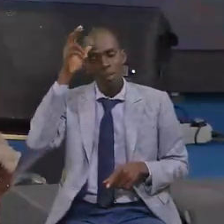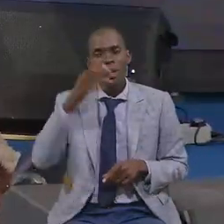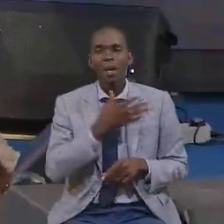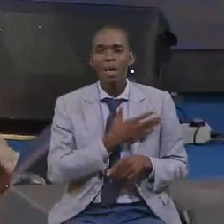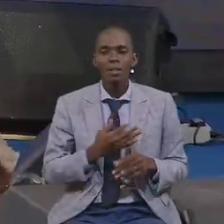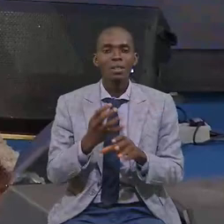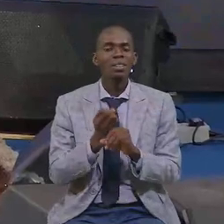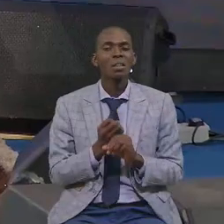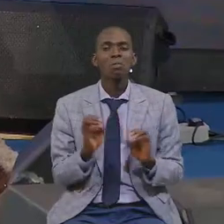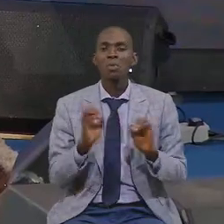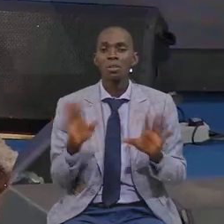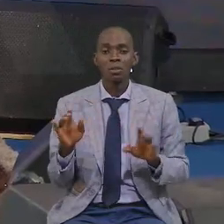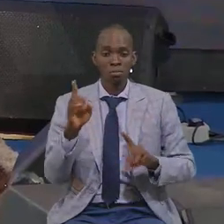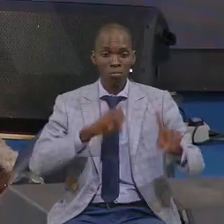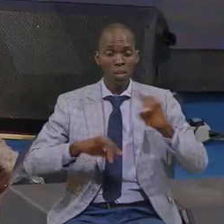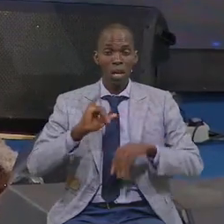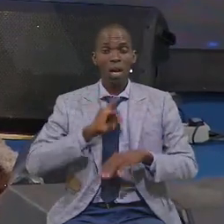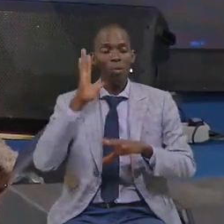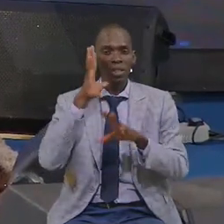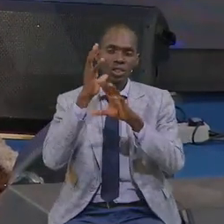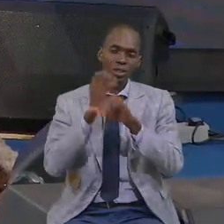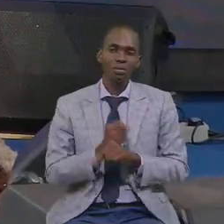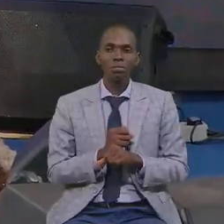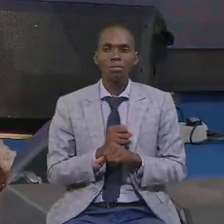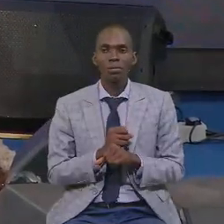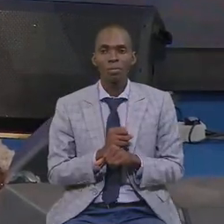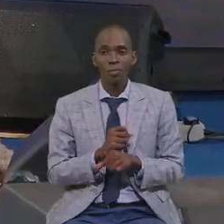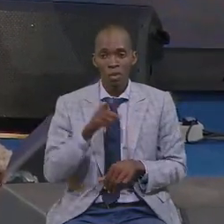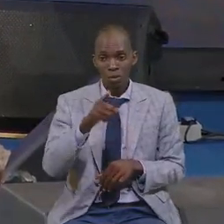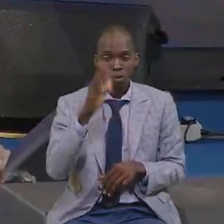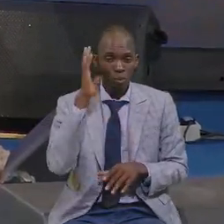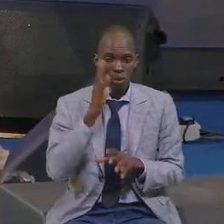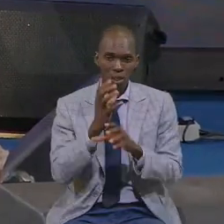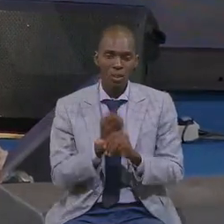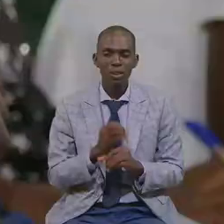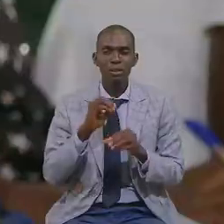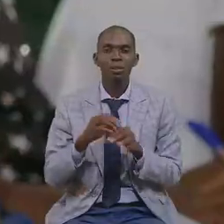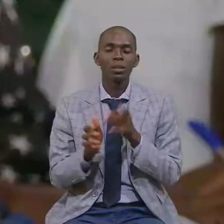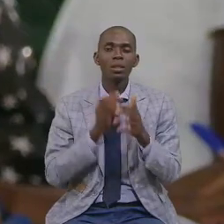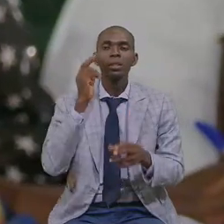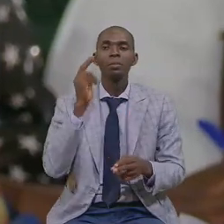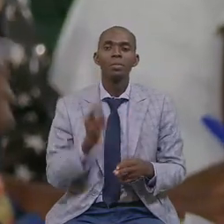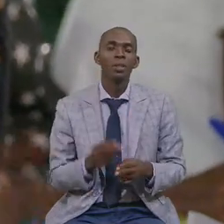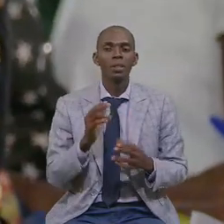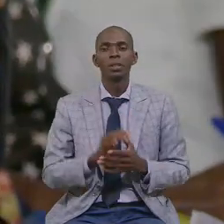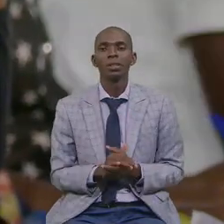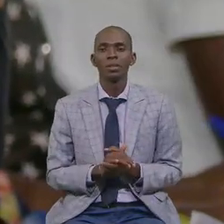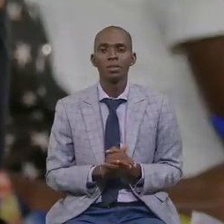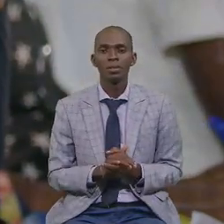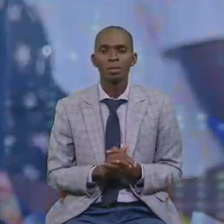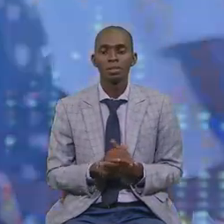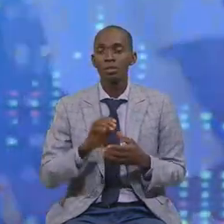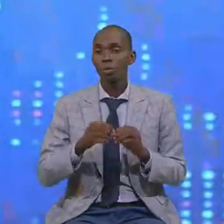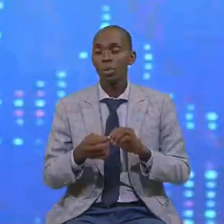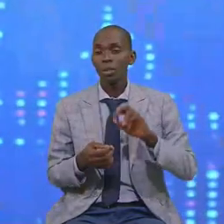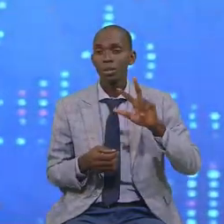nothing. I will achieve. You will achieve in Jesus' name. Number three,